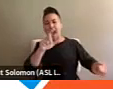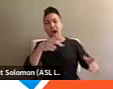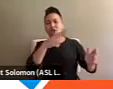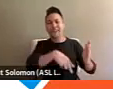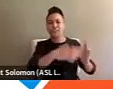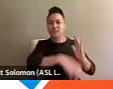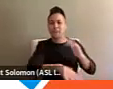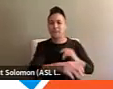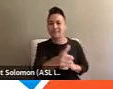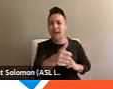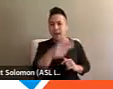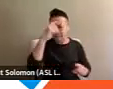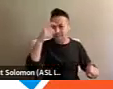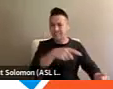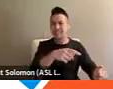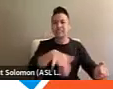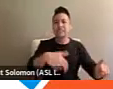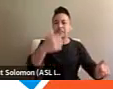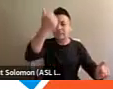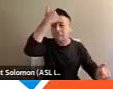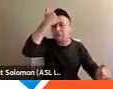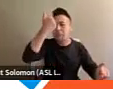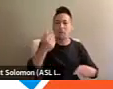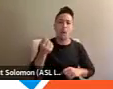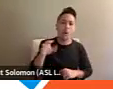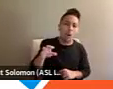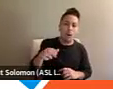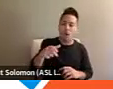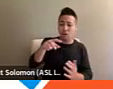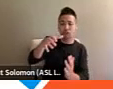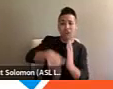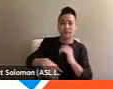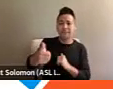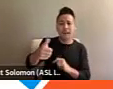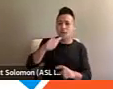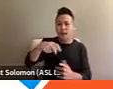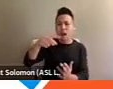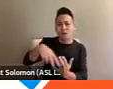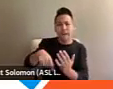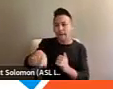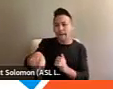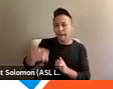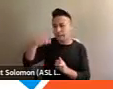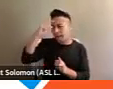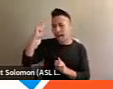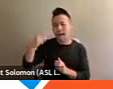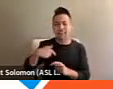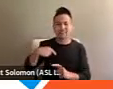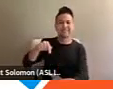dumb, or we're not reading chapter 10 because it doesn't agree with, because I don't agree with